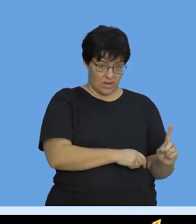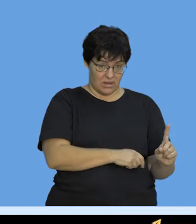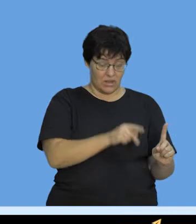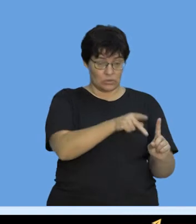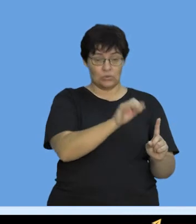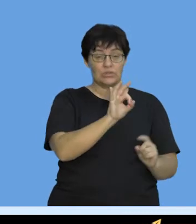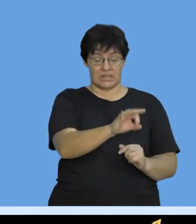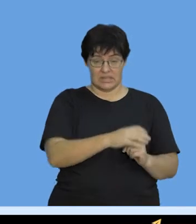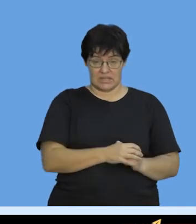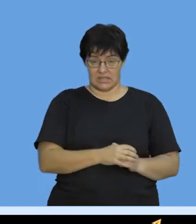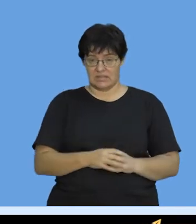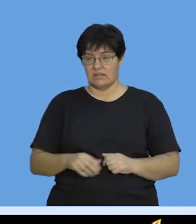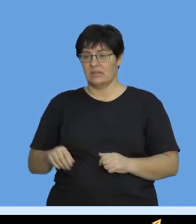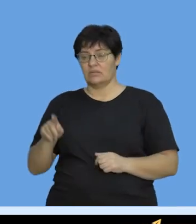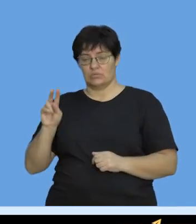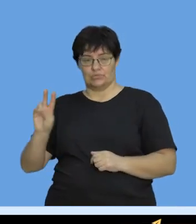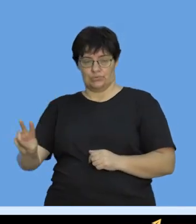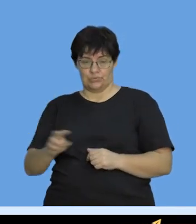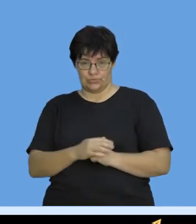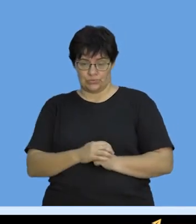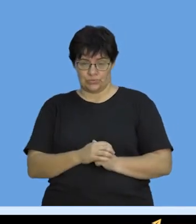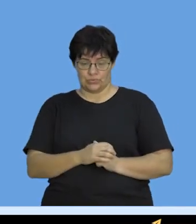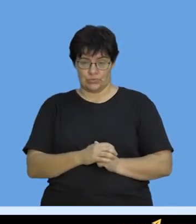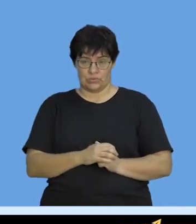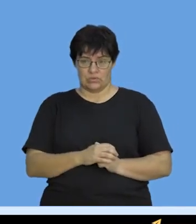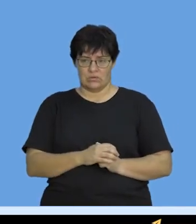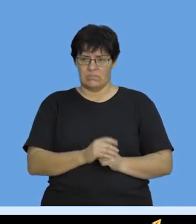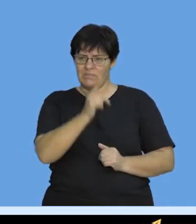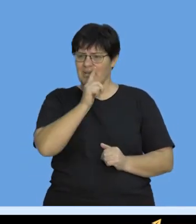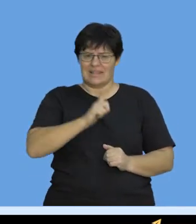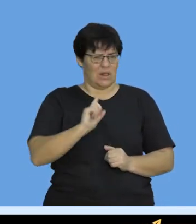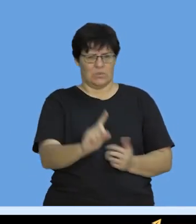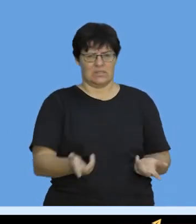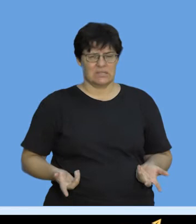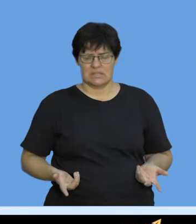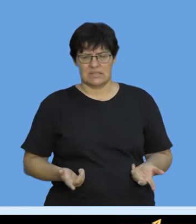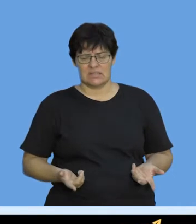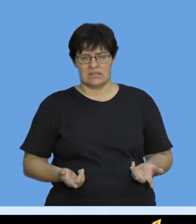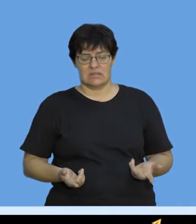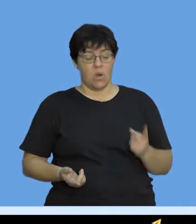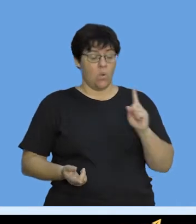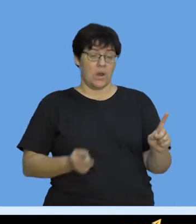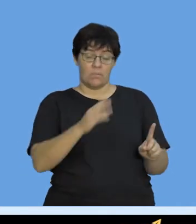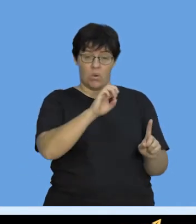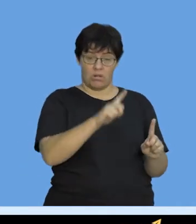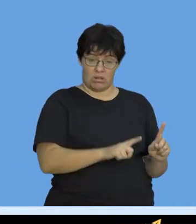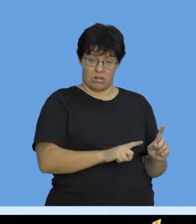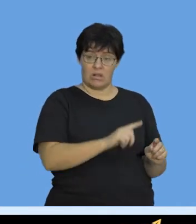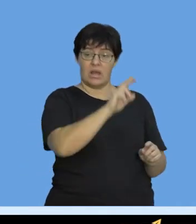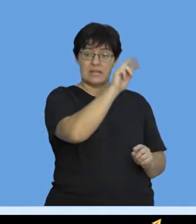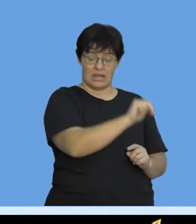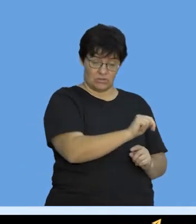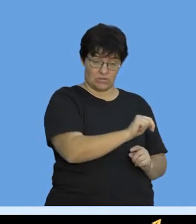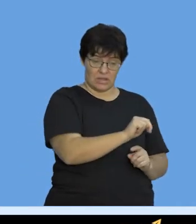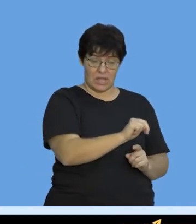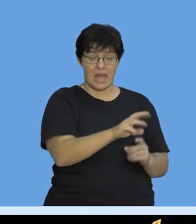to 3, is to 2. So what does this tell us? It tells us that 1 mole of nitrogen reacts with